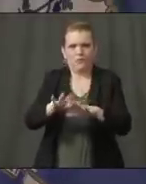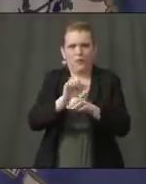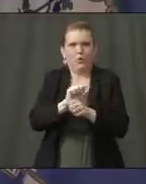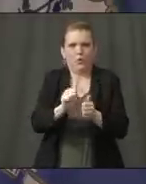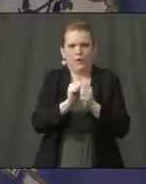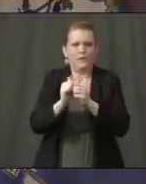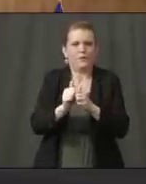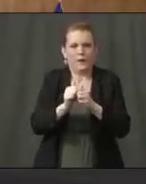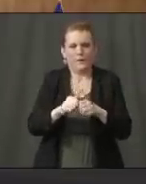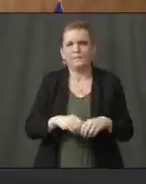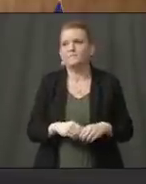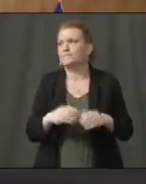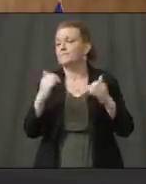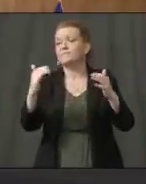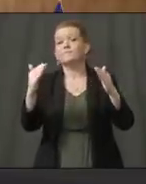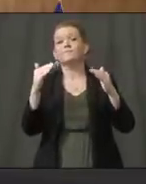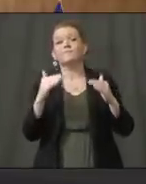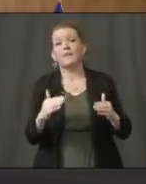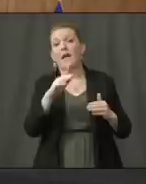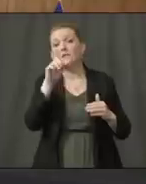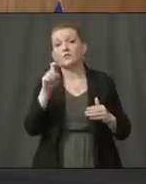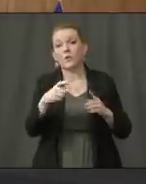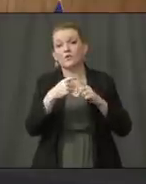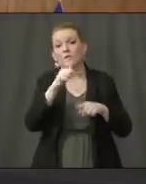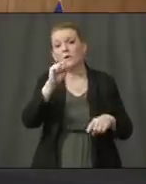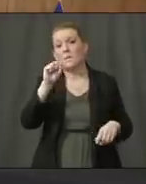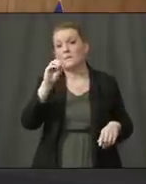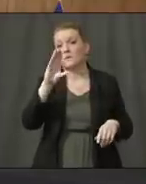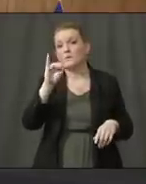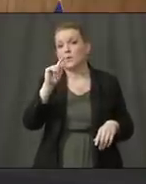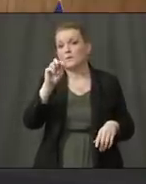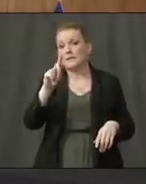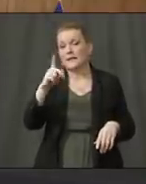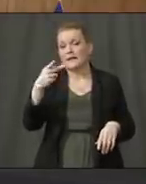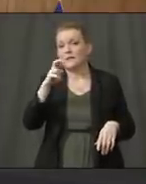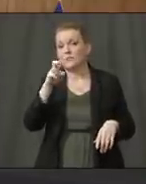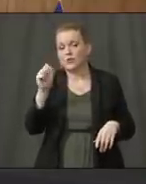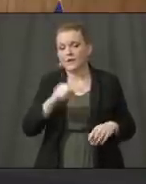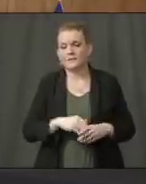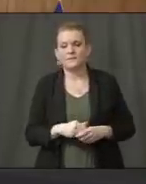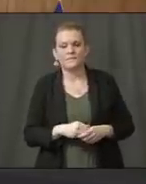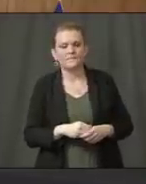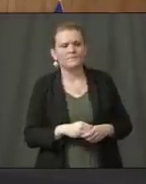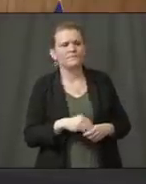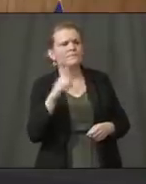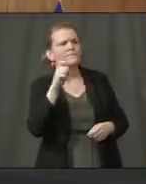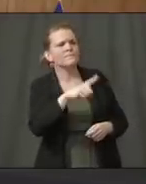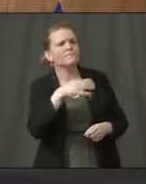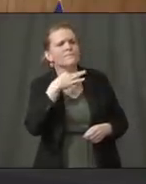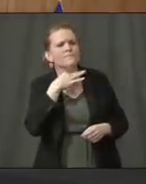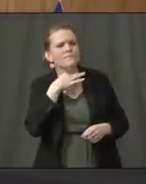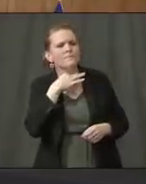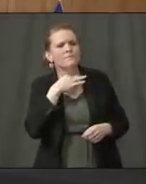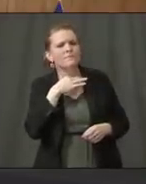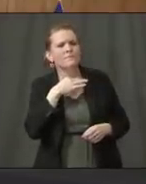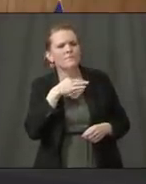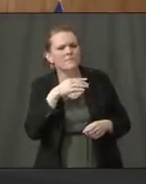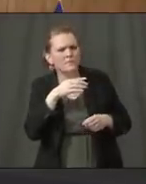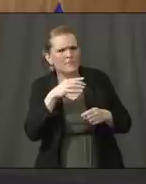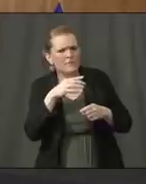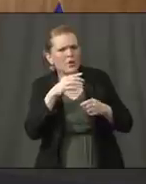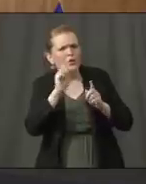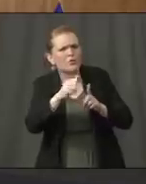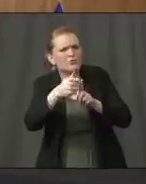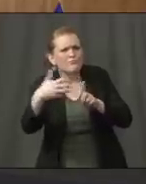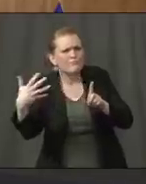on next to the Associated Press. Yes, Governor, could you address the nursing home thing in a little more